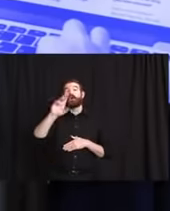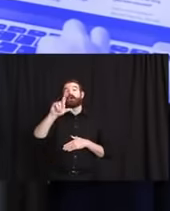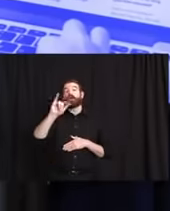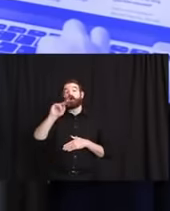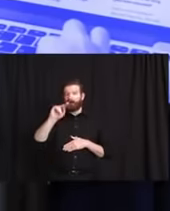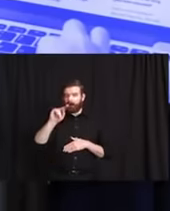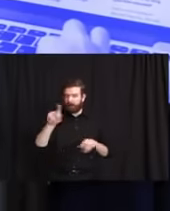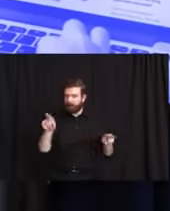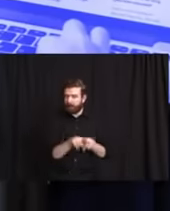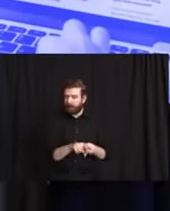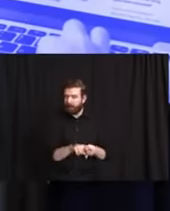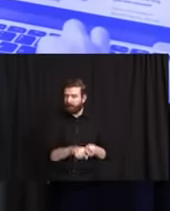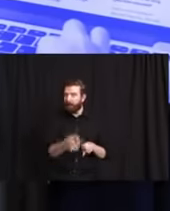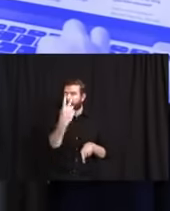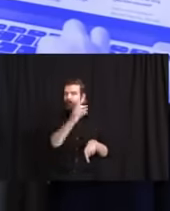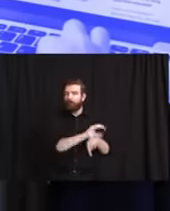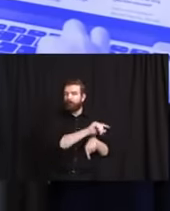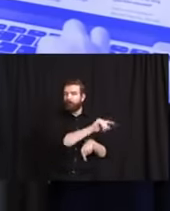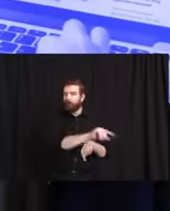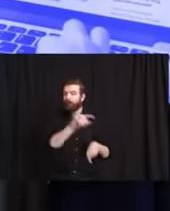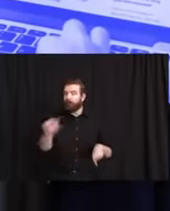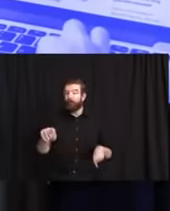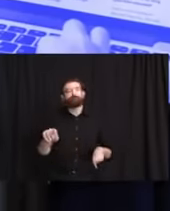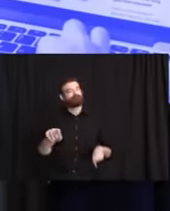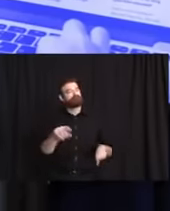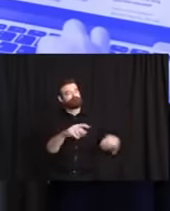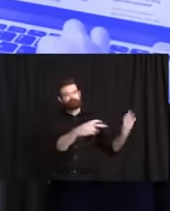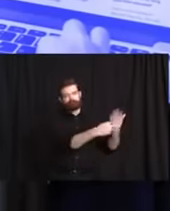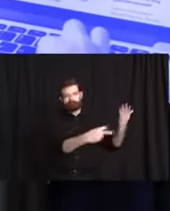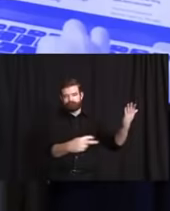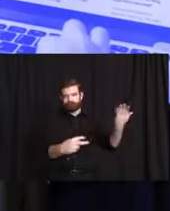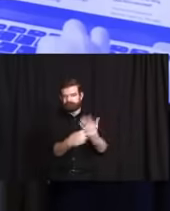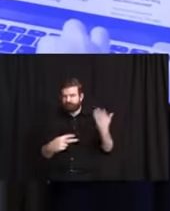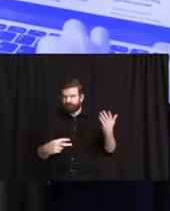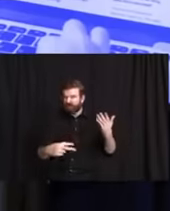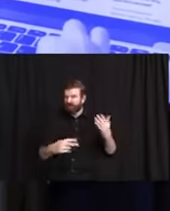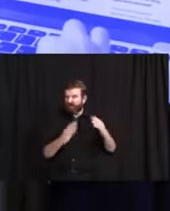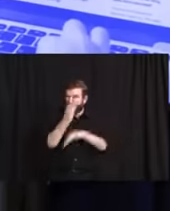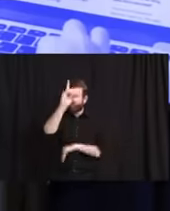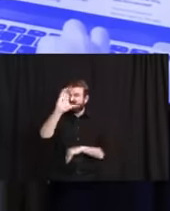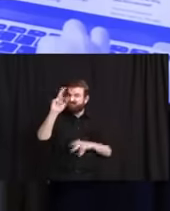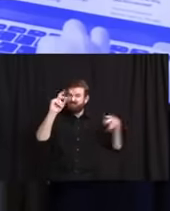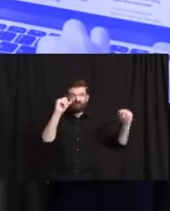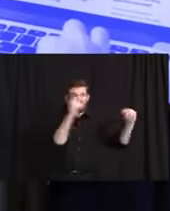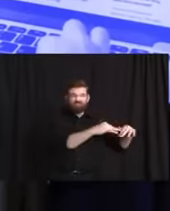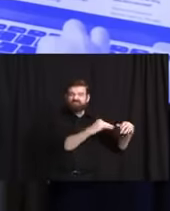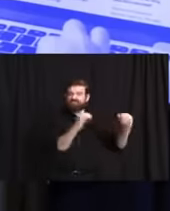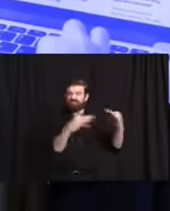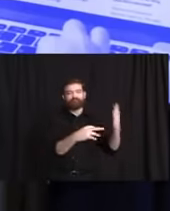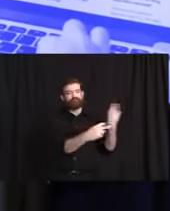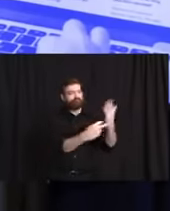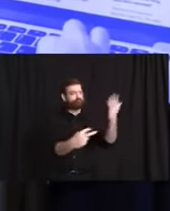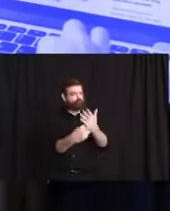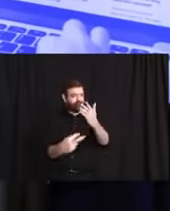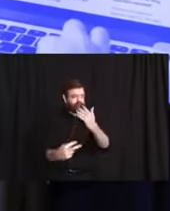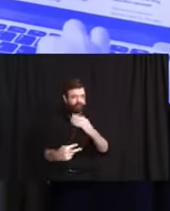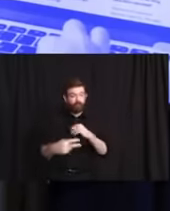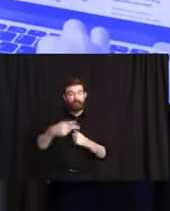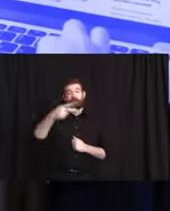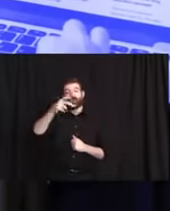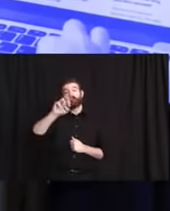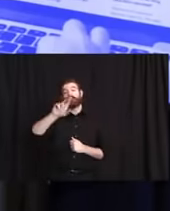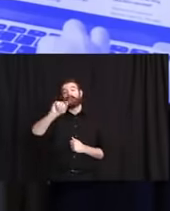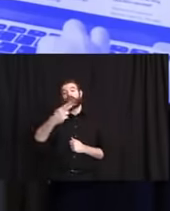church services with more than 100 people. In Perth Amboy, a nail salon owner was cited. In Union City, a